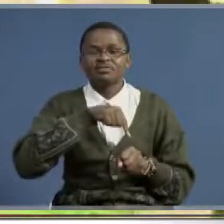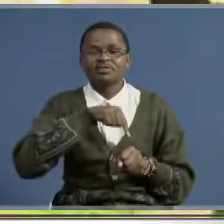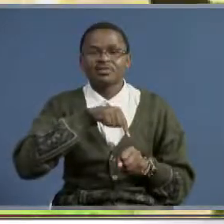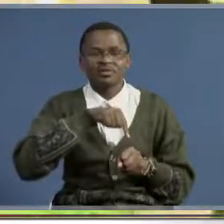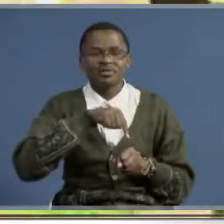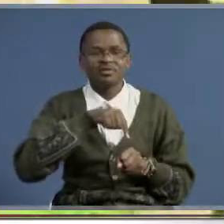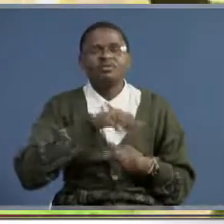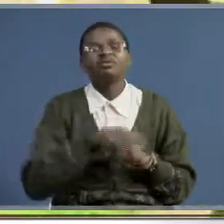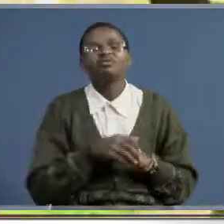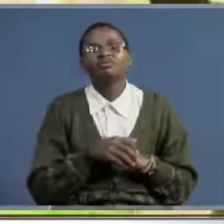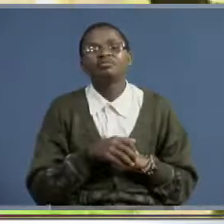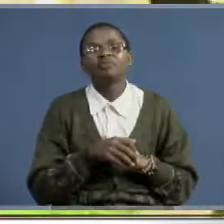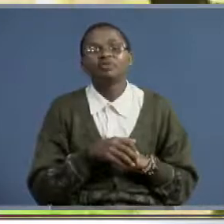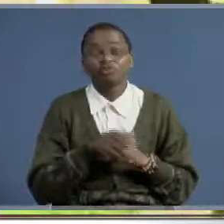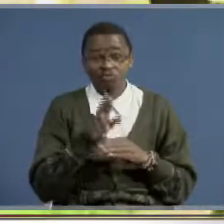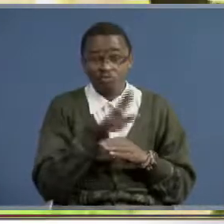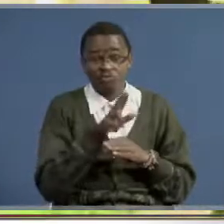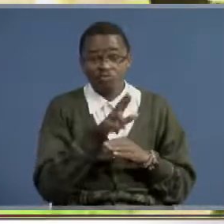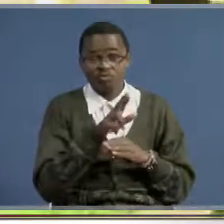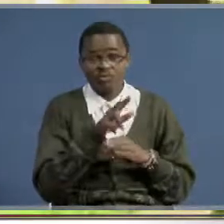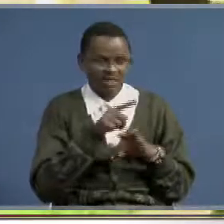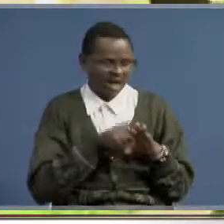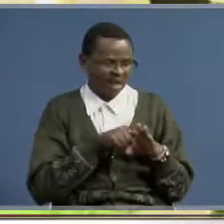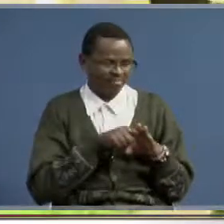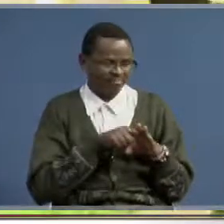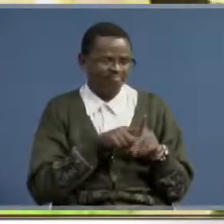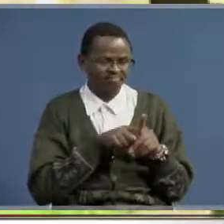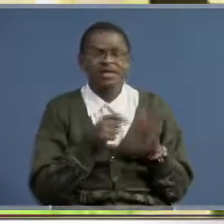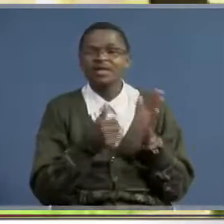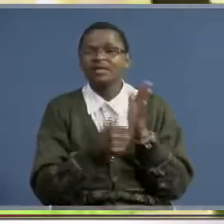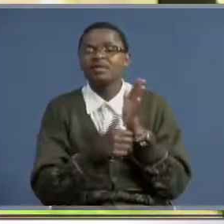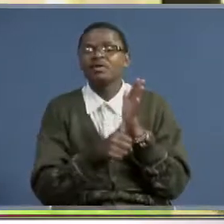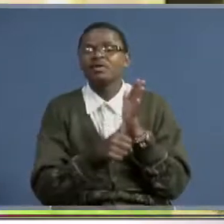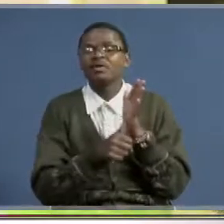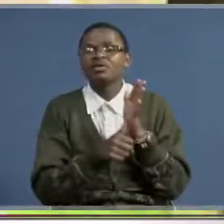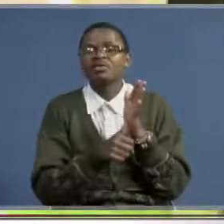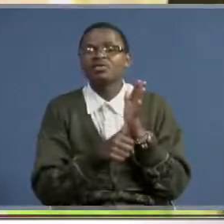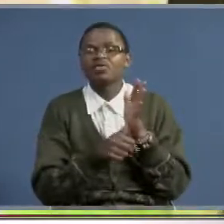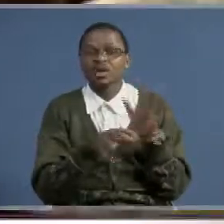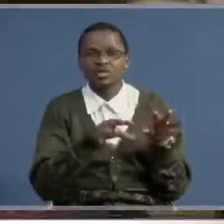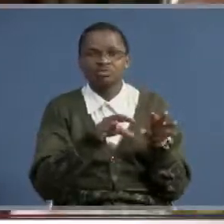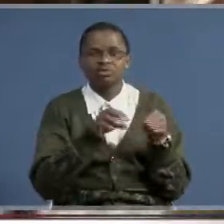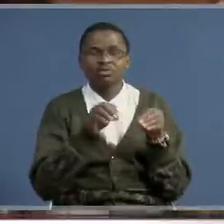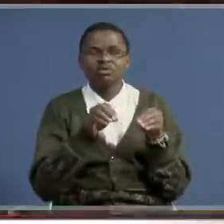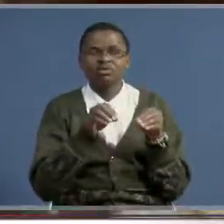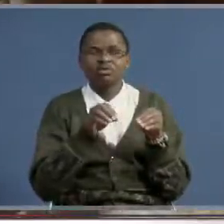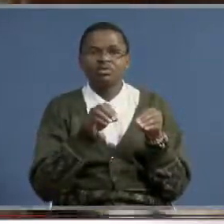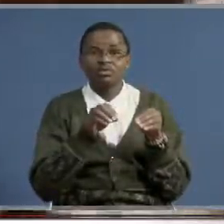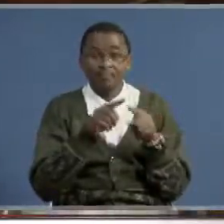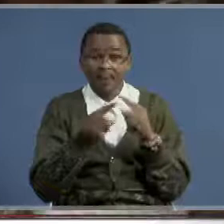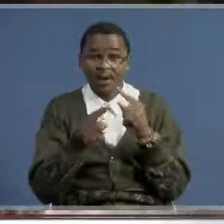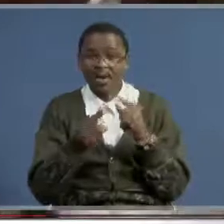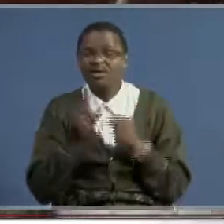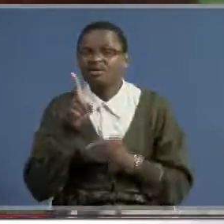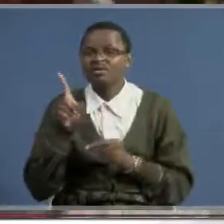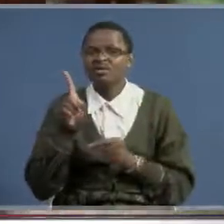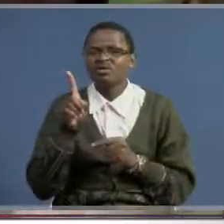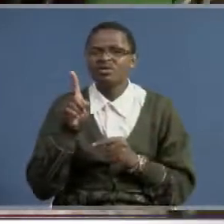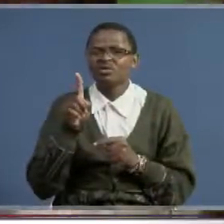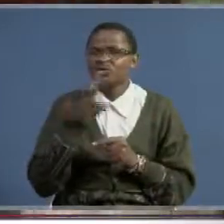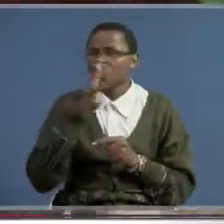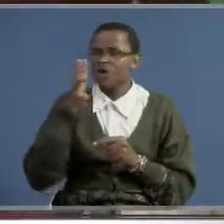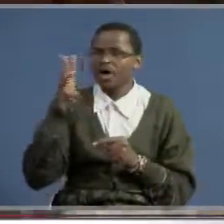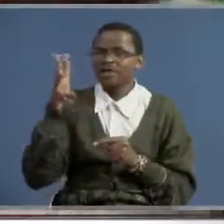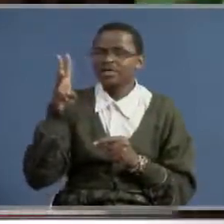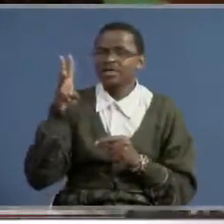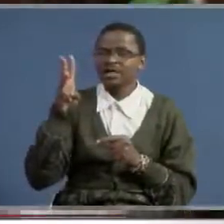tulikuwa tunatumia wakati ule kuna shida, unachukua. However, Kaisang is worried with the